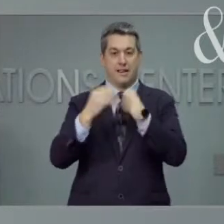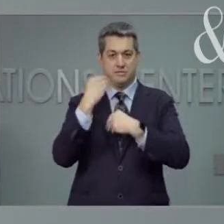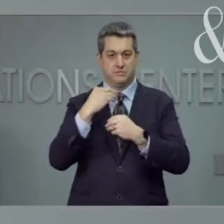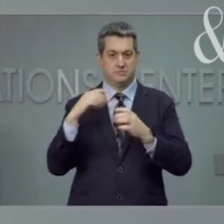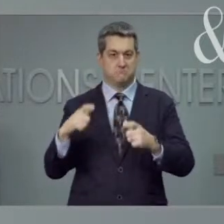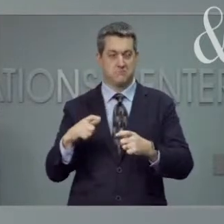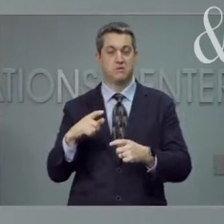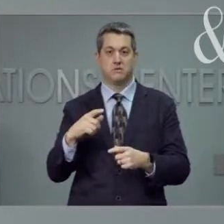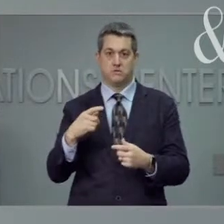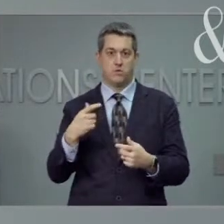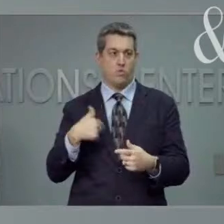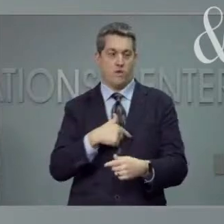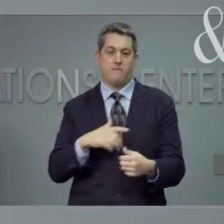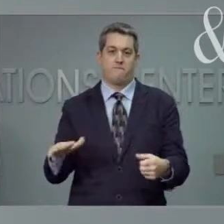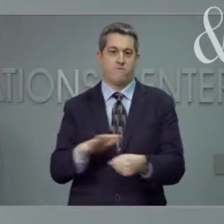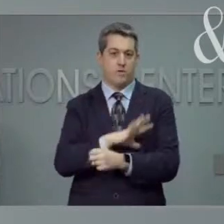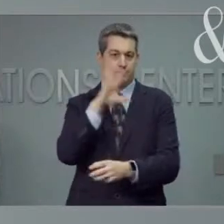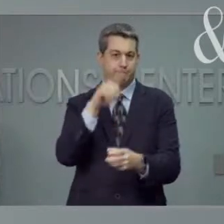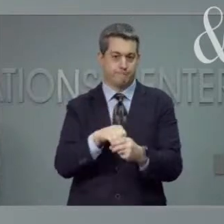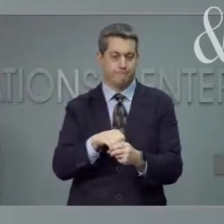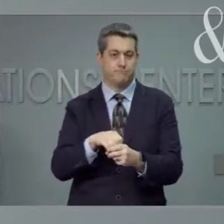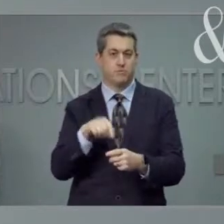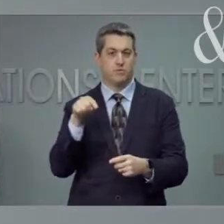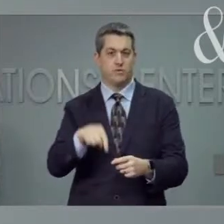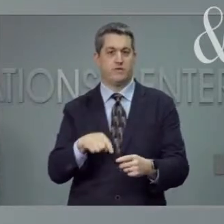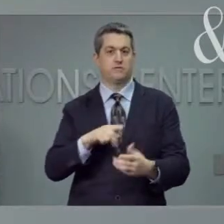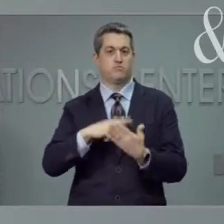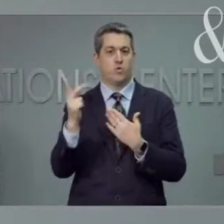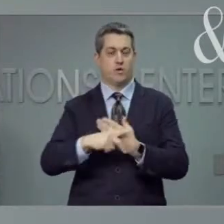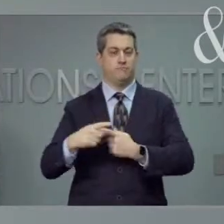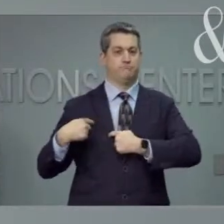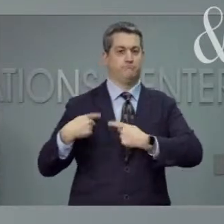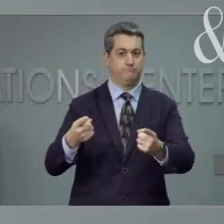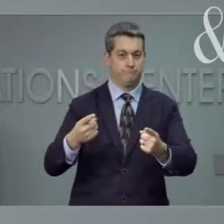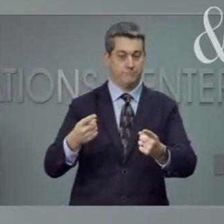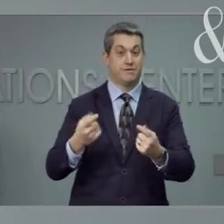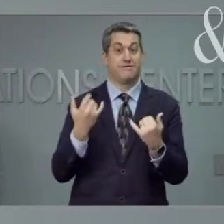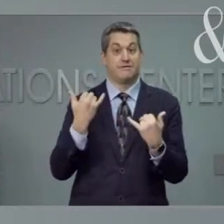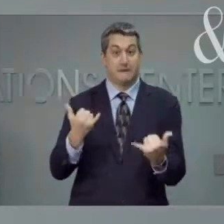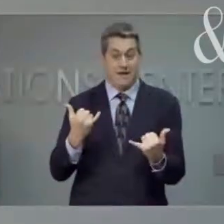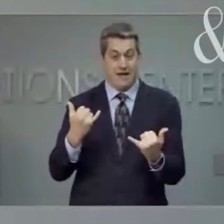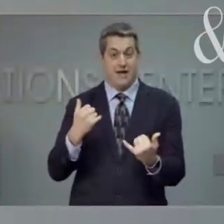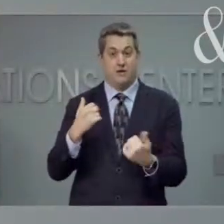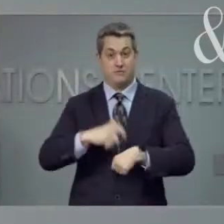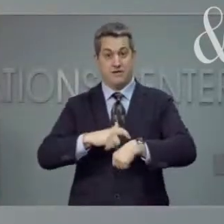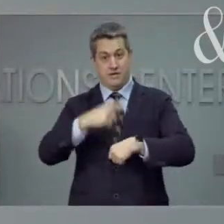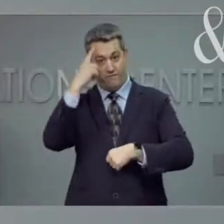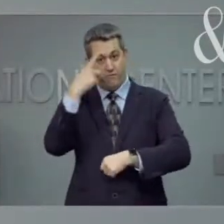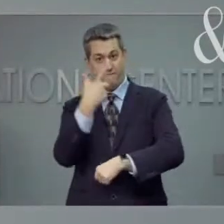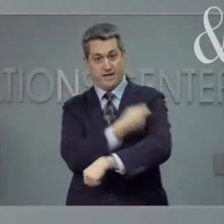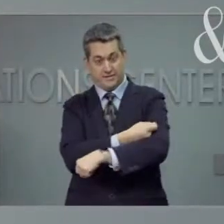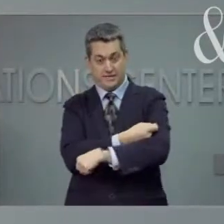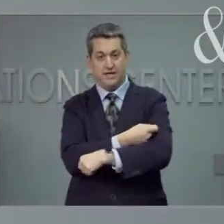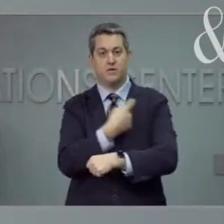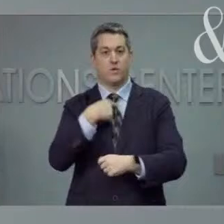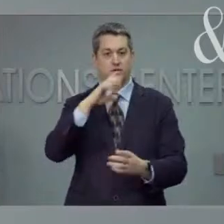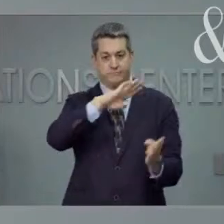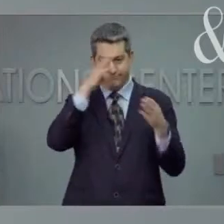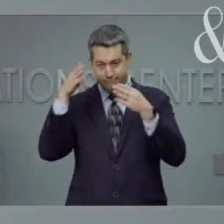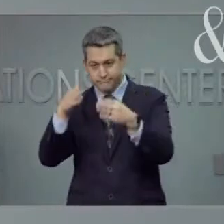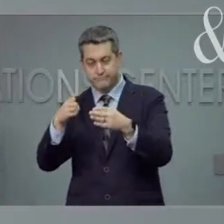fully engaged in this operation. The COVID vaccine part is just another mission of our mission set that we